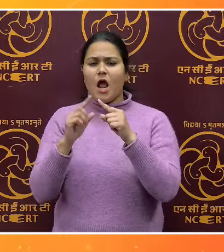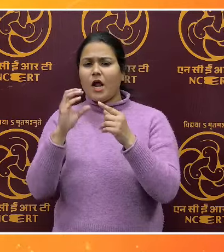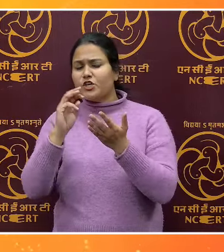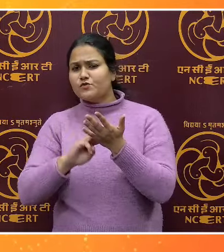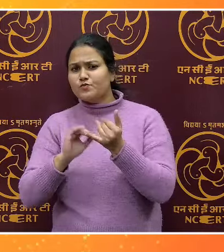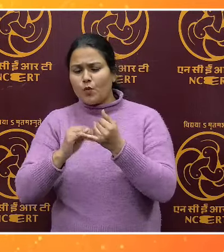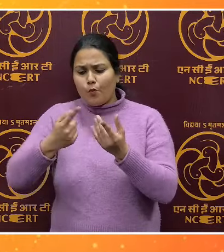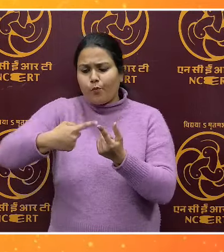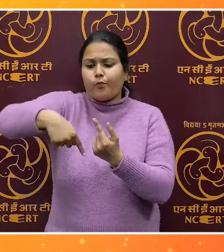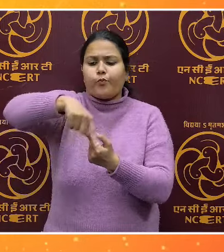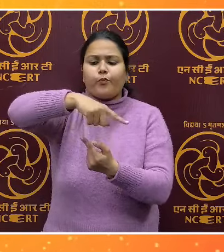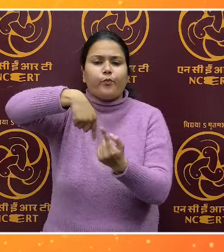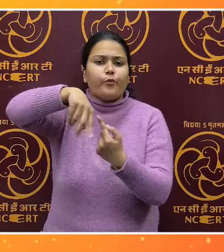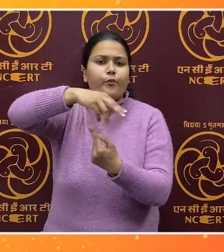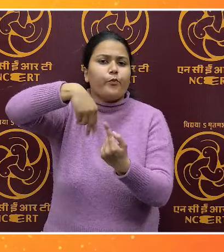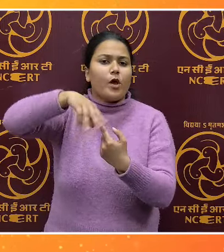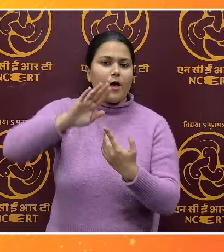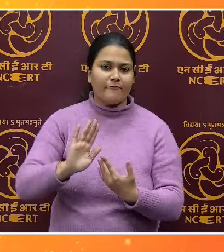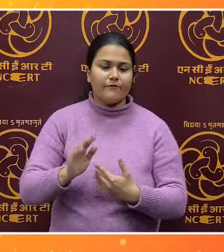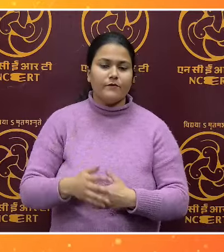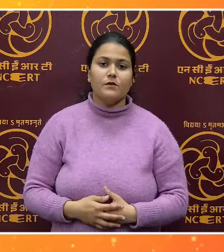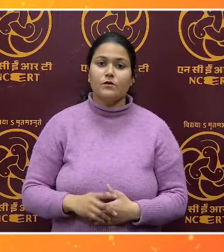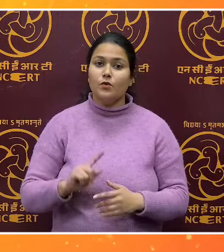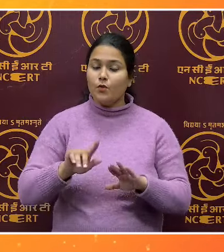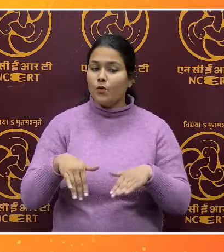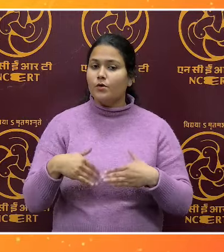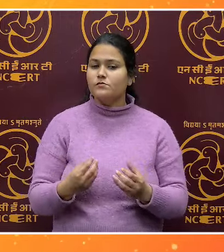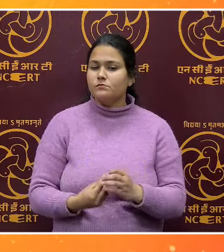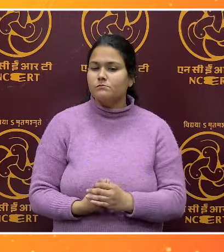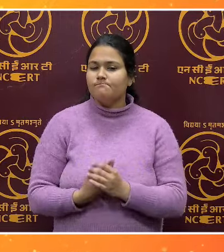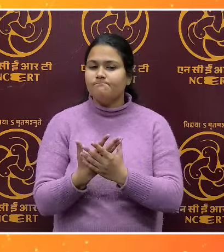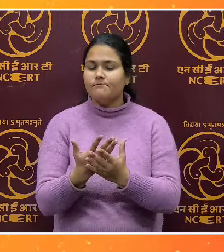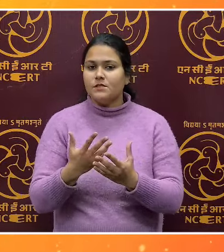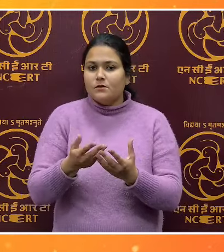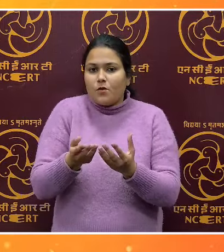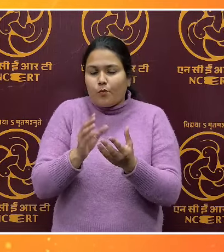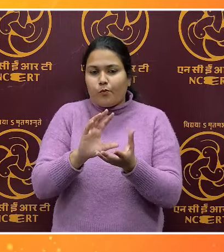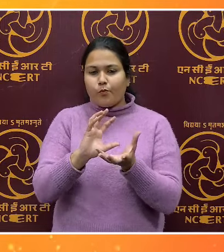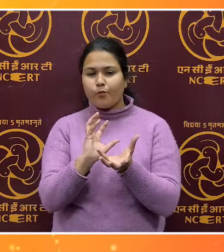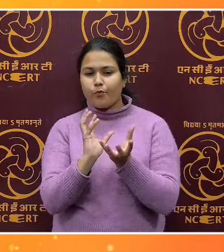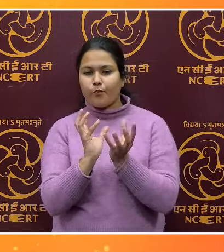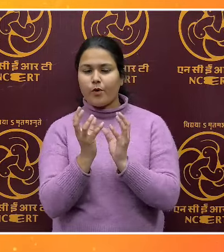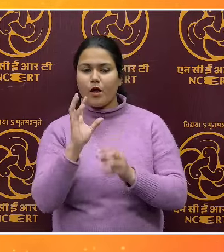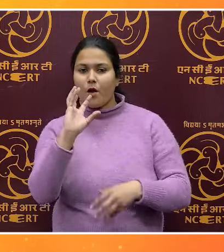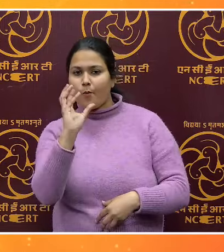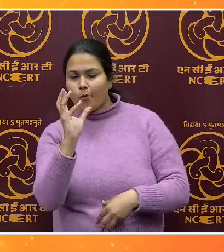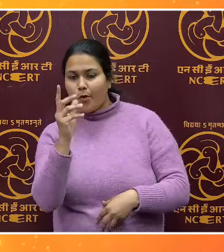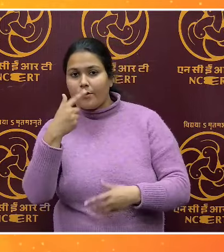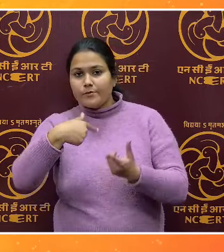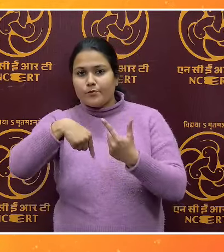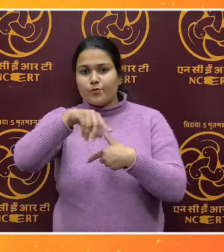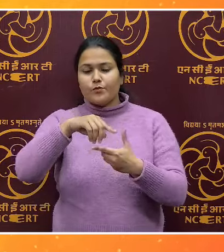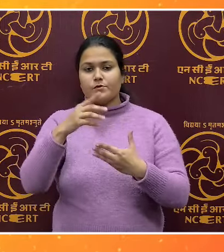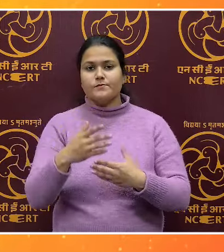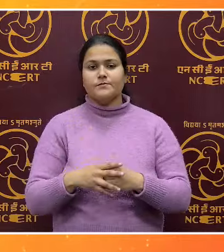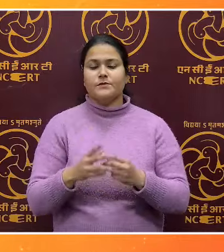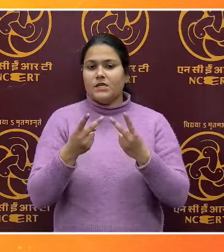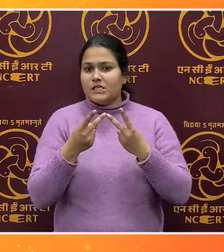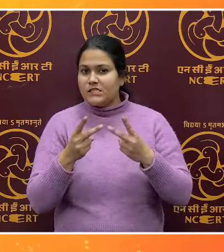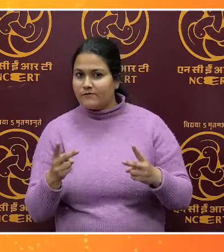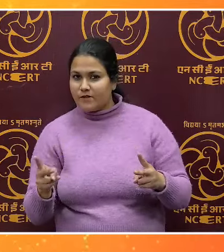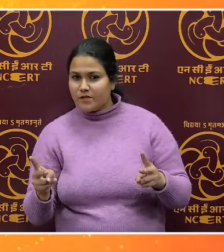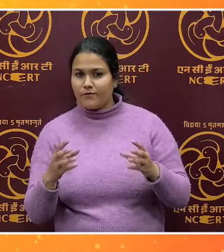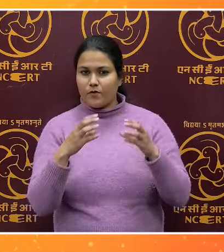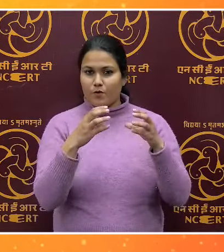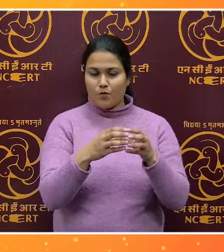will surround to the central metal and will form a sphere like that structure. Central metal will be surrounded, different kind of